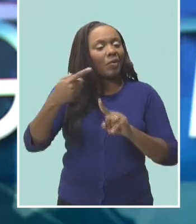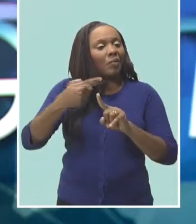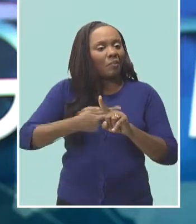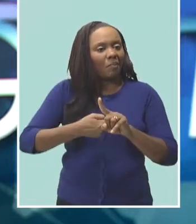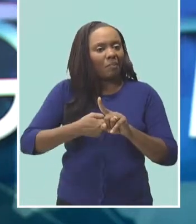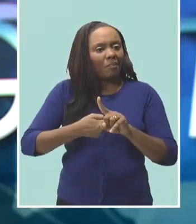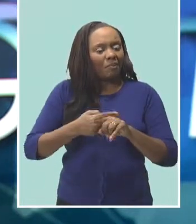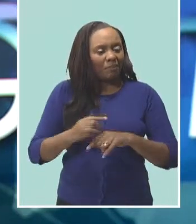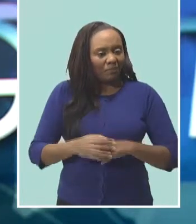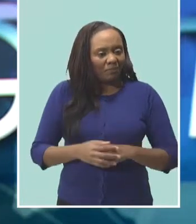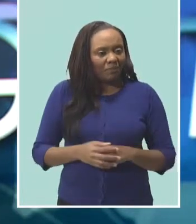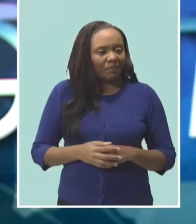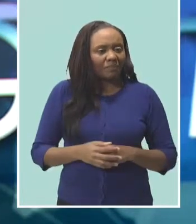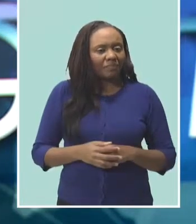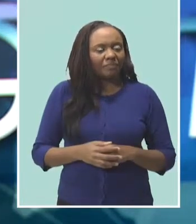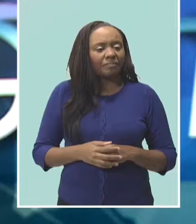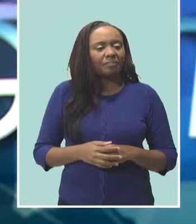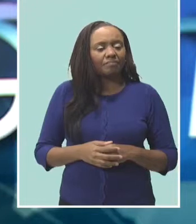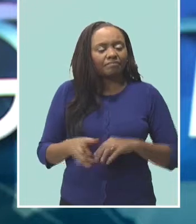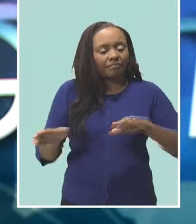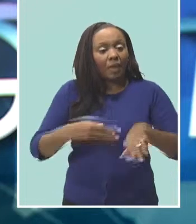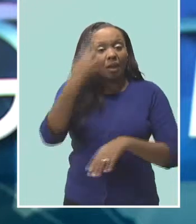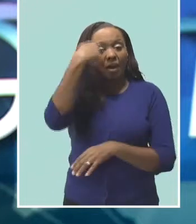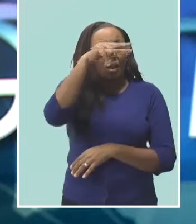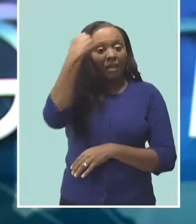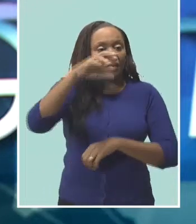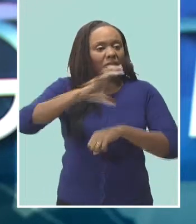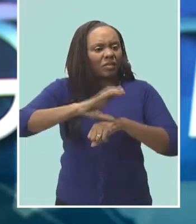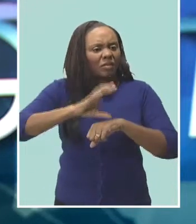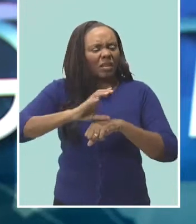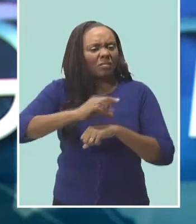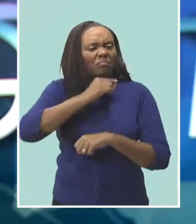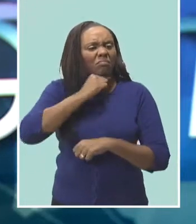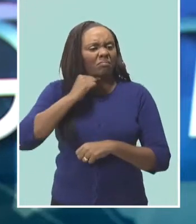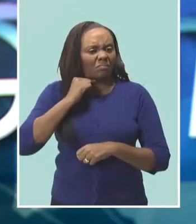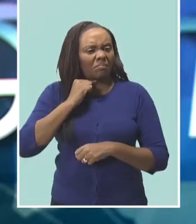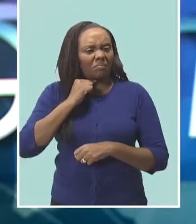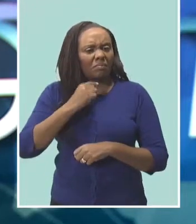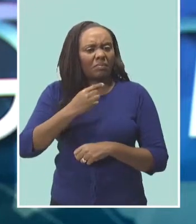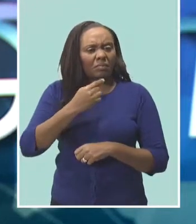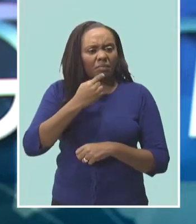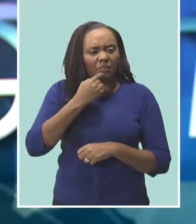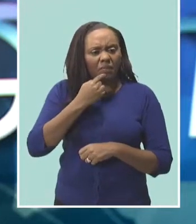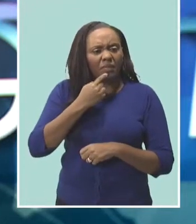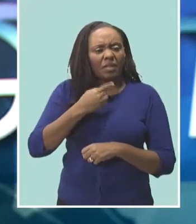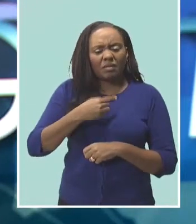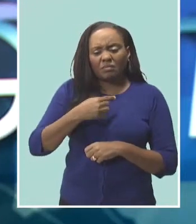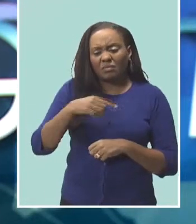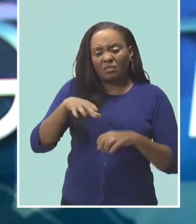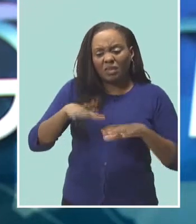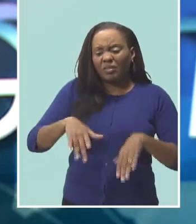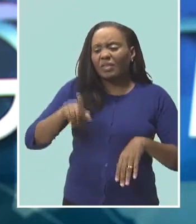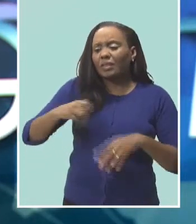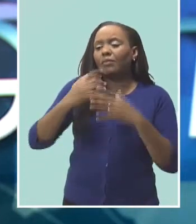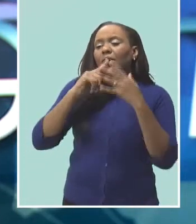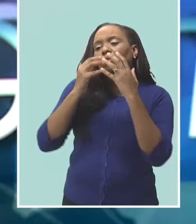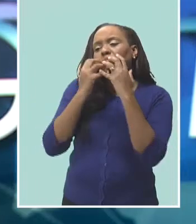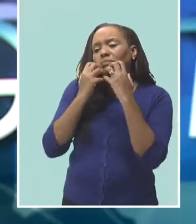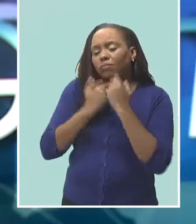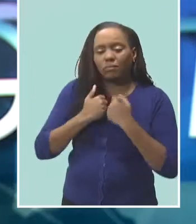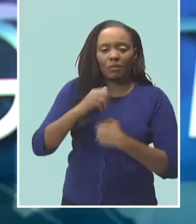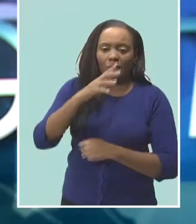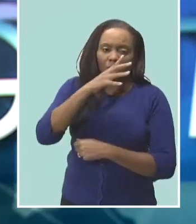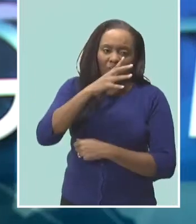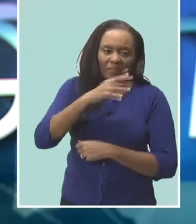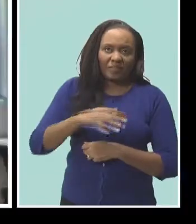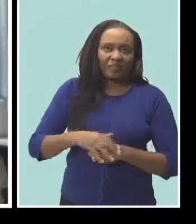nationally. Over at the Roman Catholic Church, Father Clement Paul impressed on children to treasure their mothers.